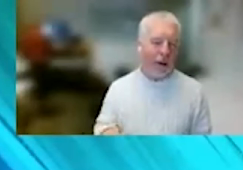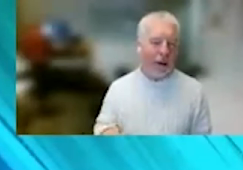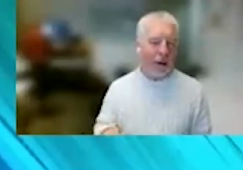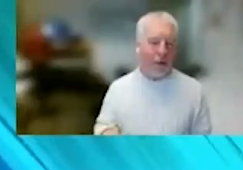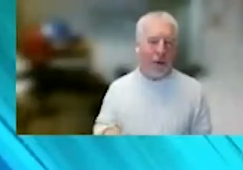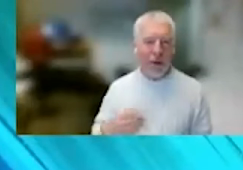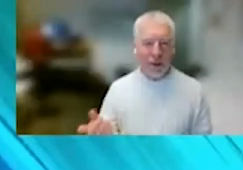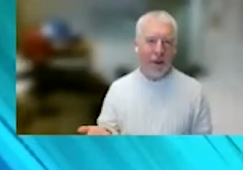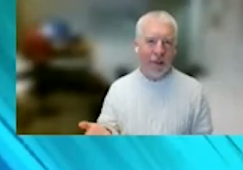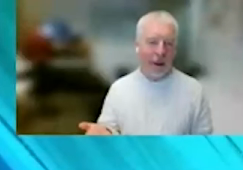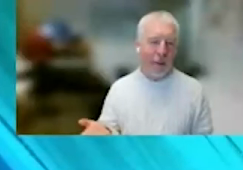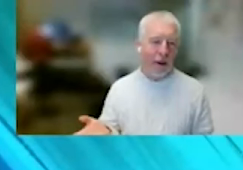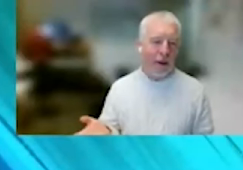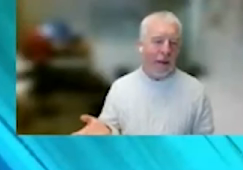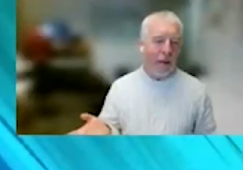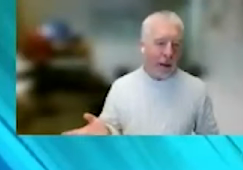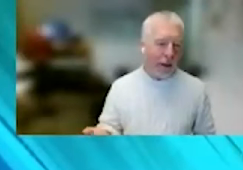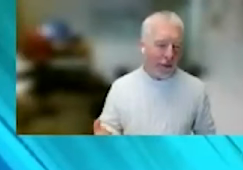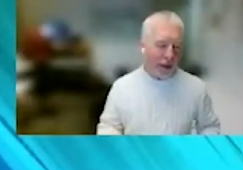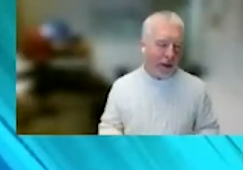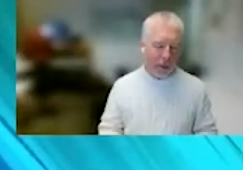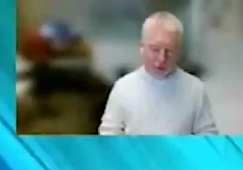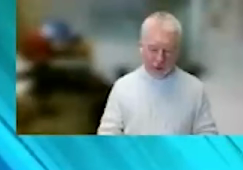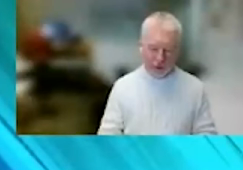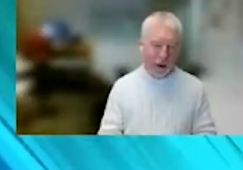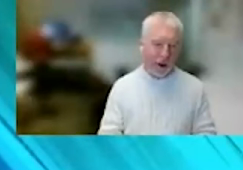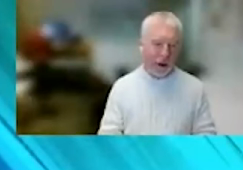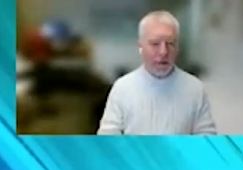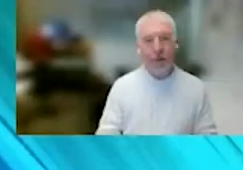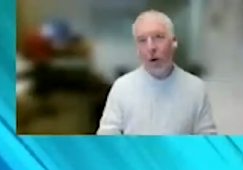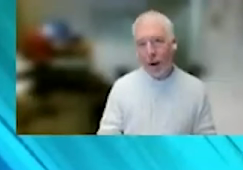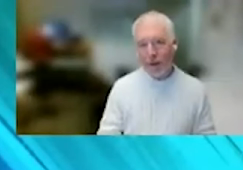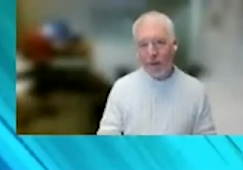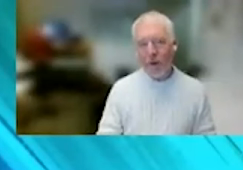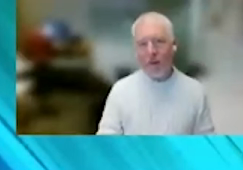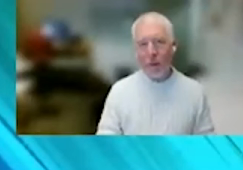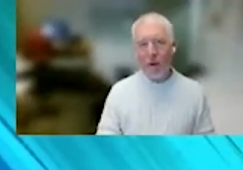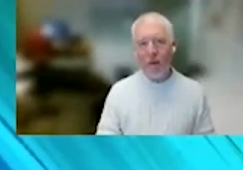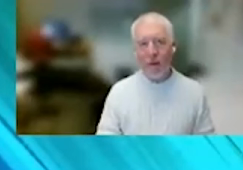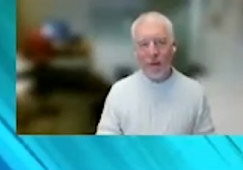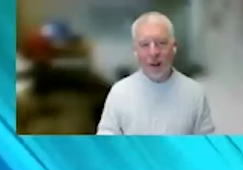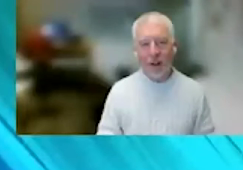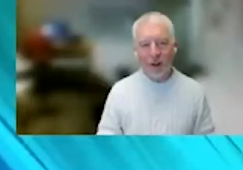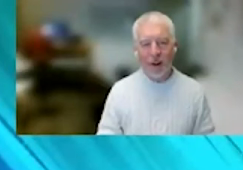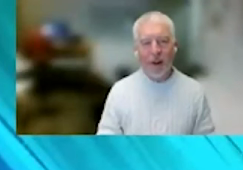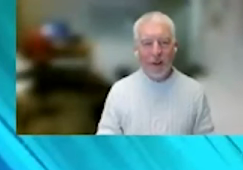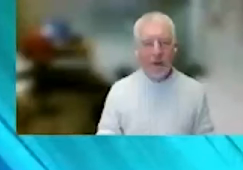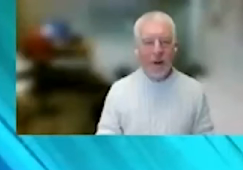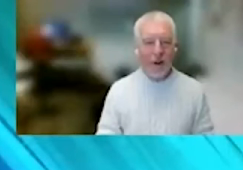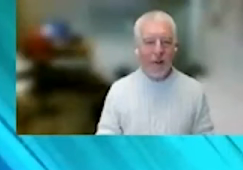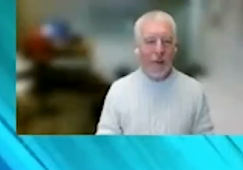their information in the next slide, but they have taken the approach of, this is the proactive approach from the universal design and